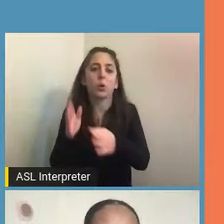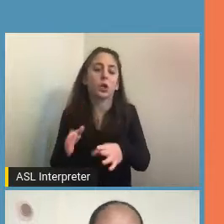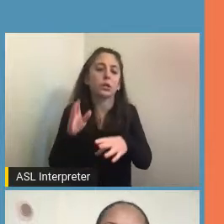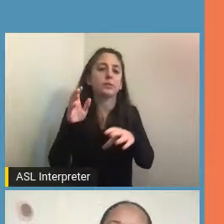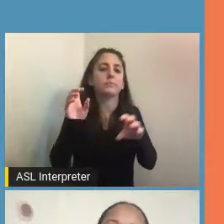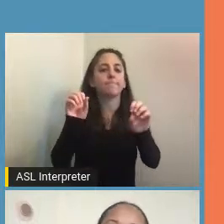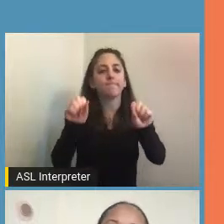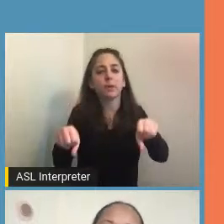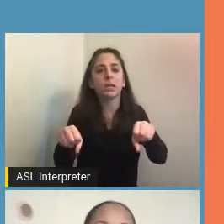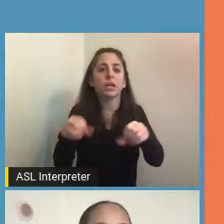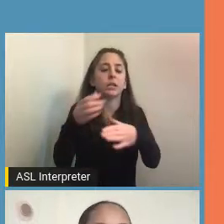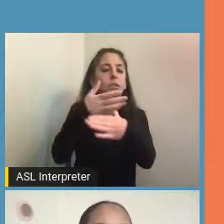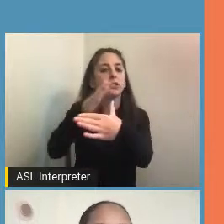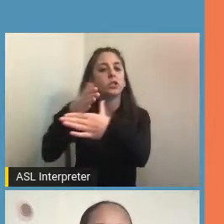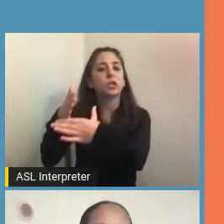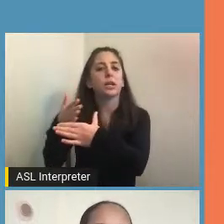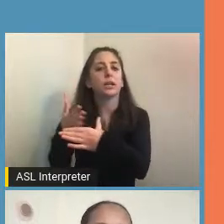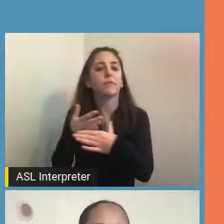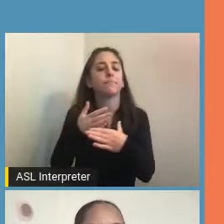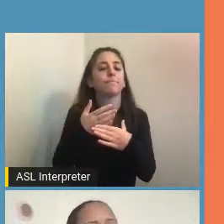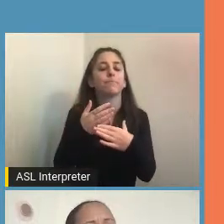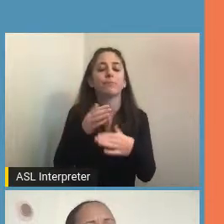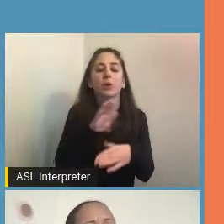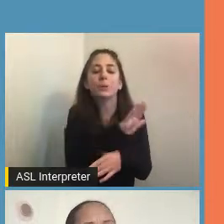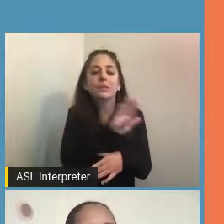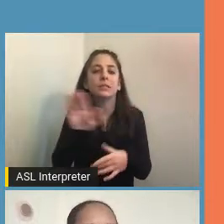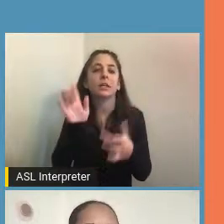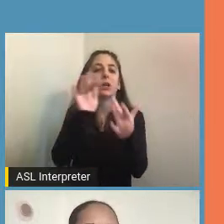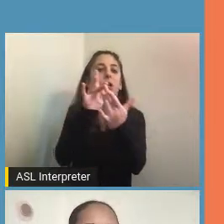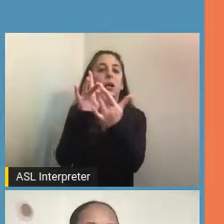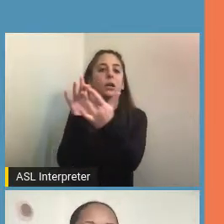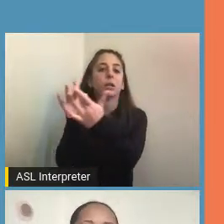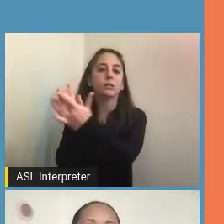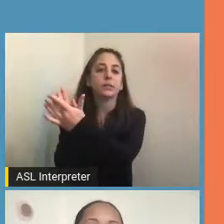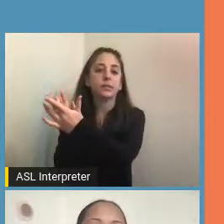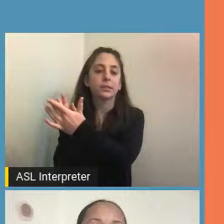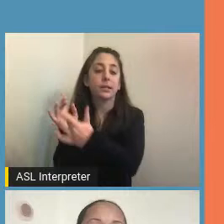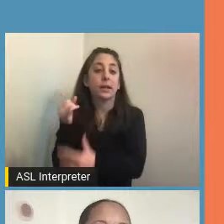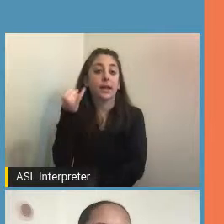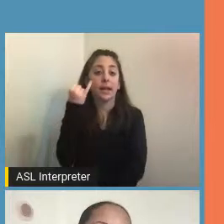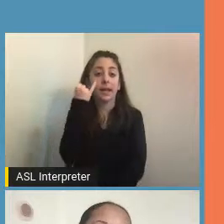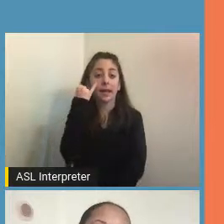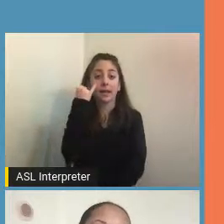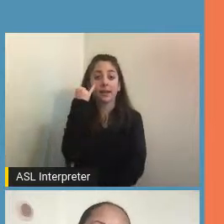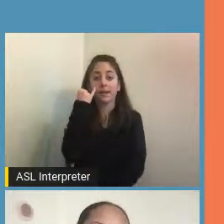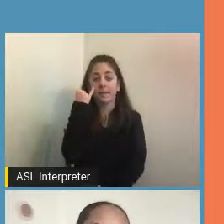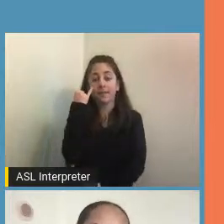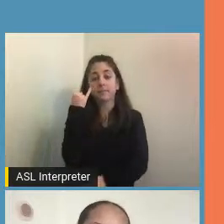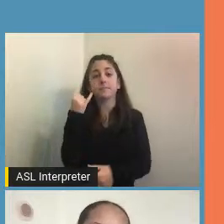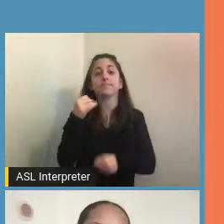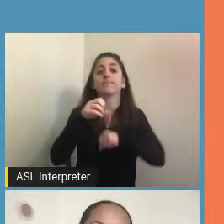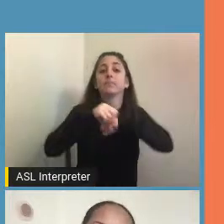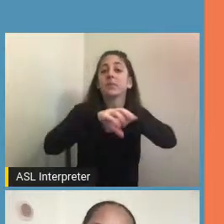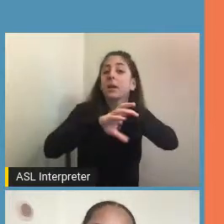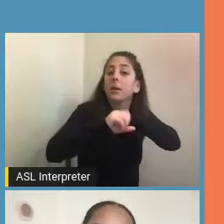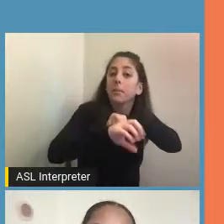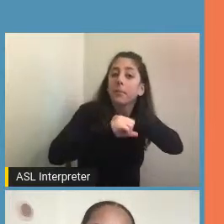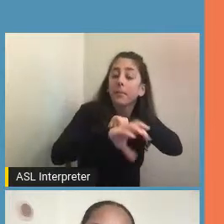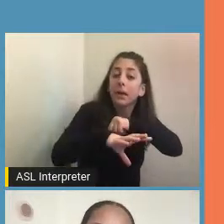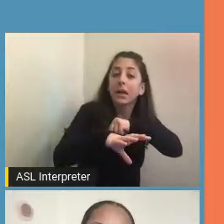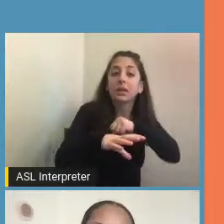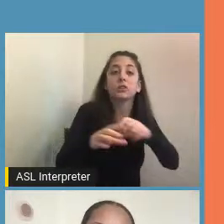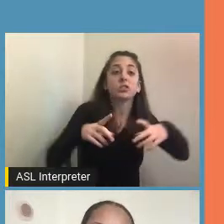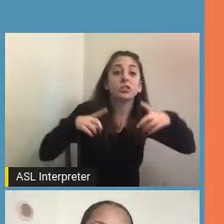networks. And then if you're doing something that's like a larger campaign, social media toolkits are really